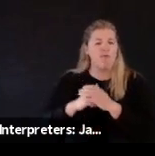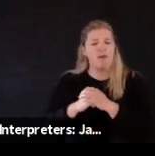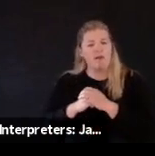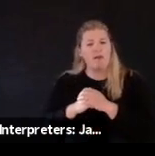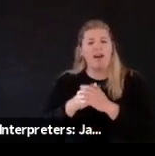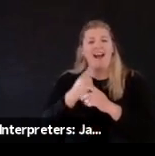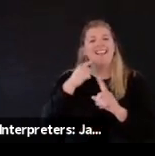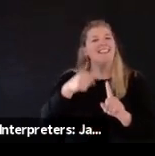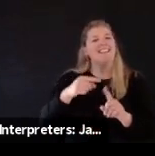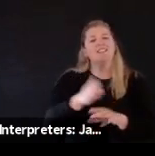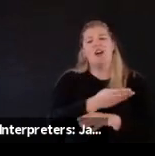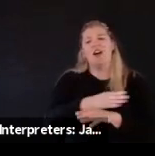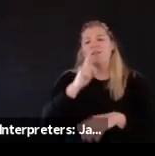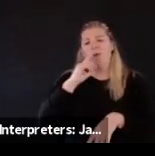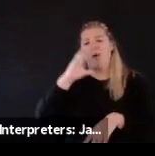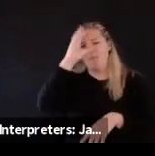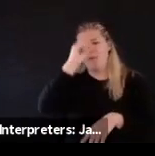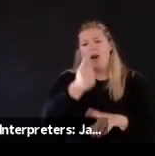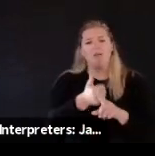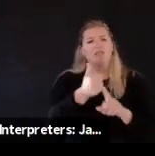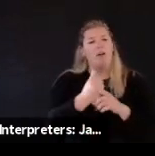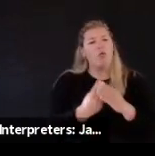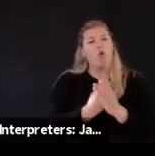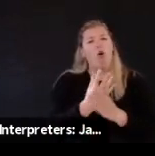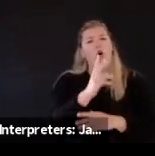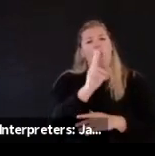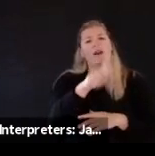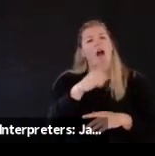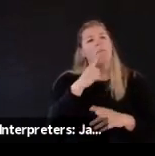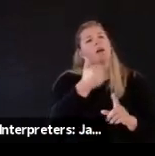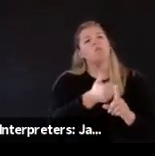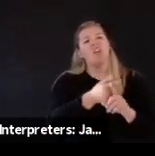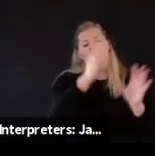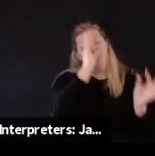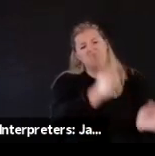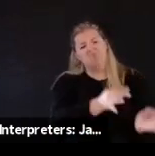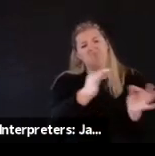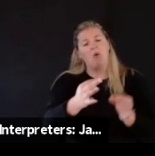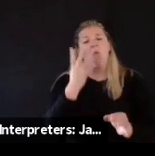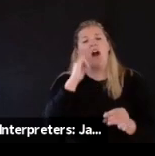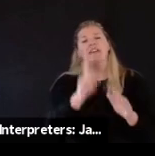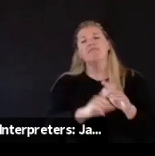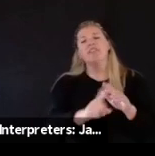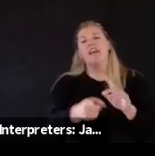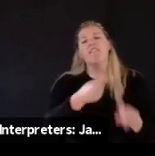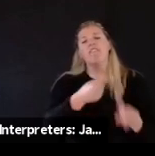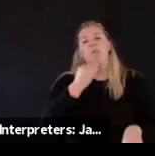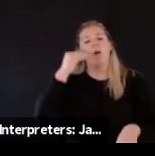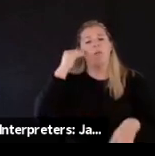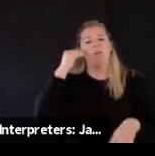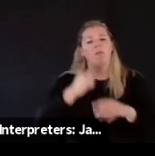for that boy who think he getting grown. He make his own decisions cause he ran away from home. This one is